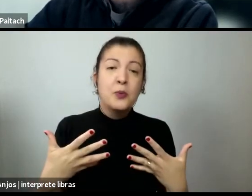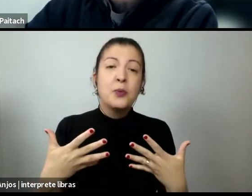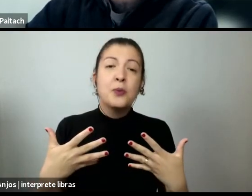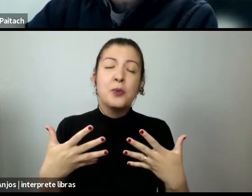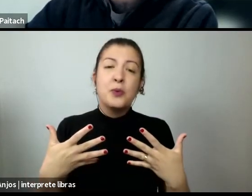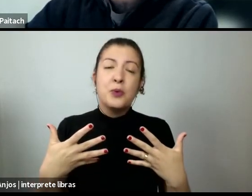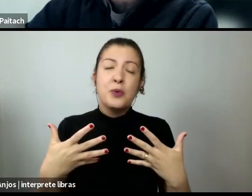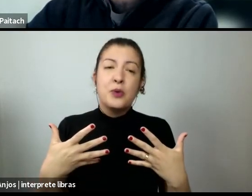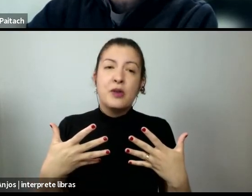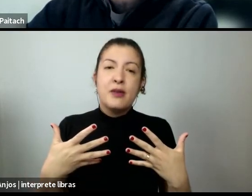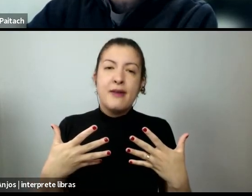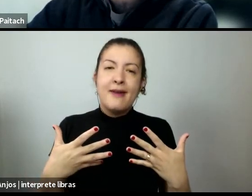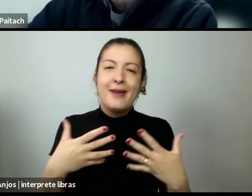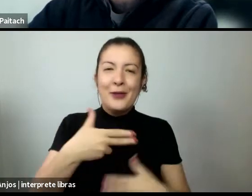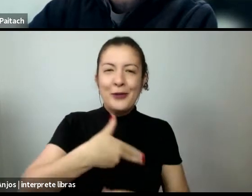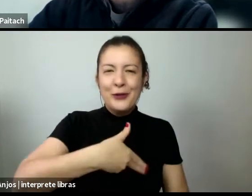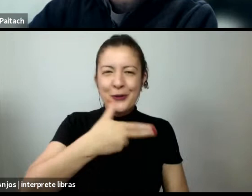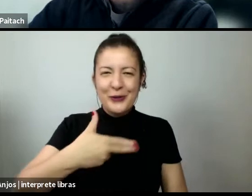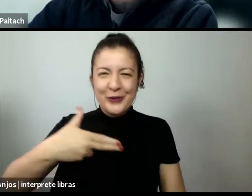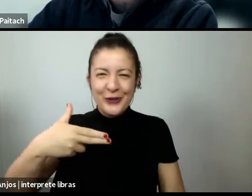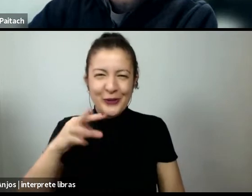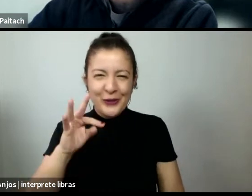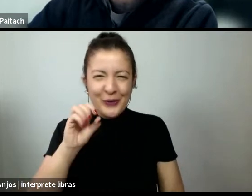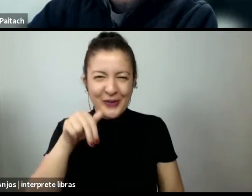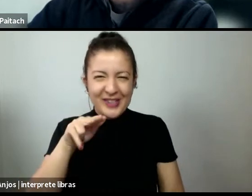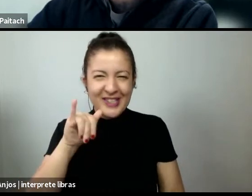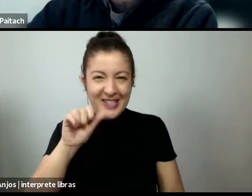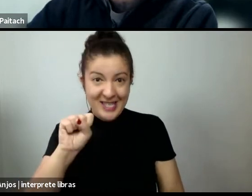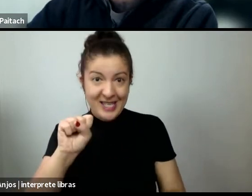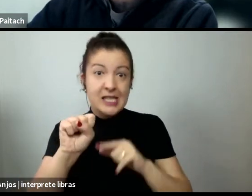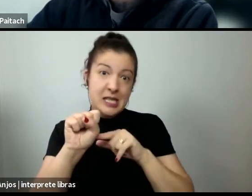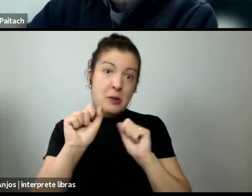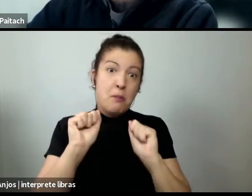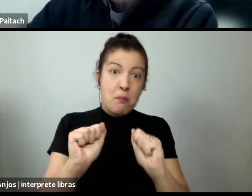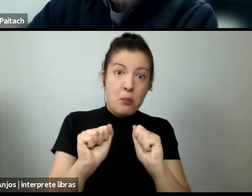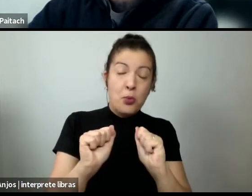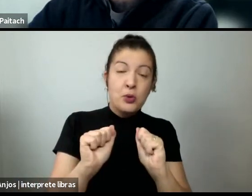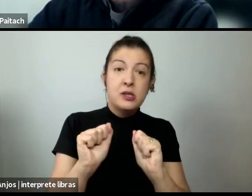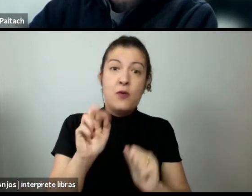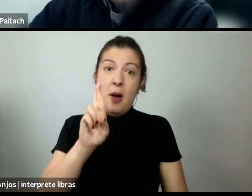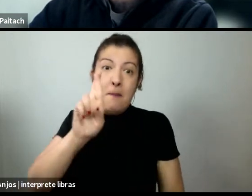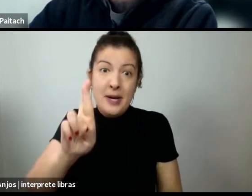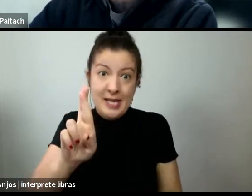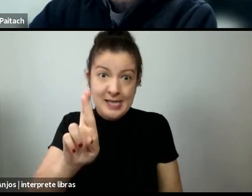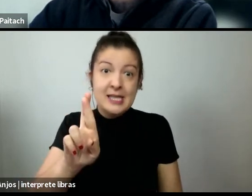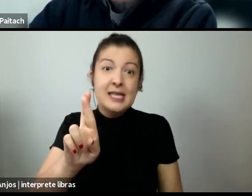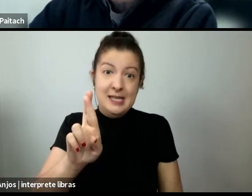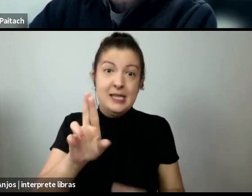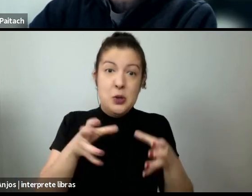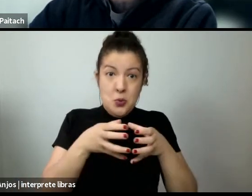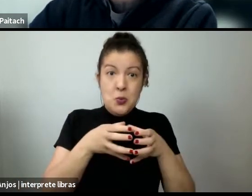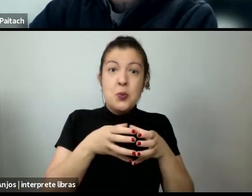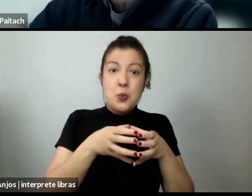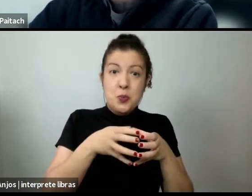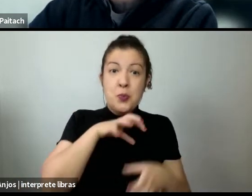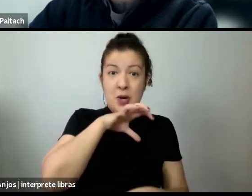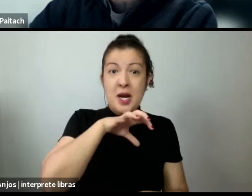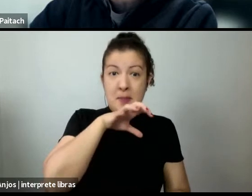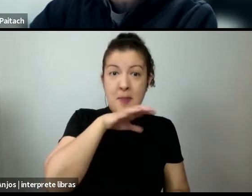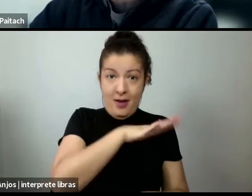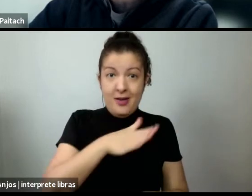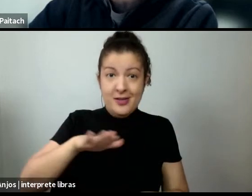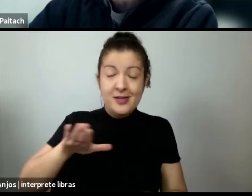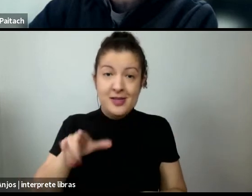an emblematic species. I think there's a lot of currency there, a lot of value. And, I saw